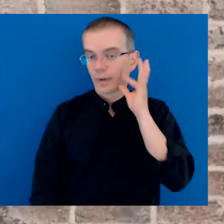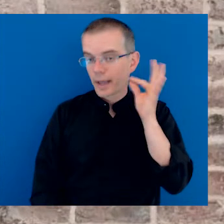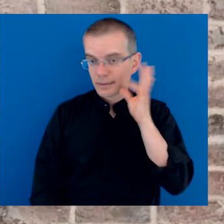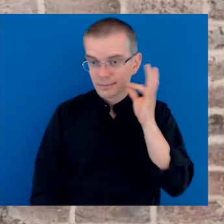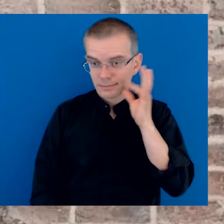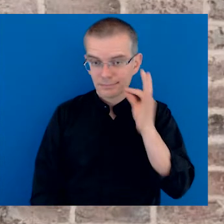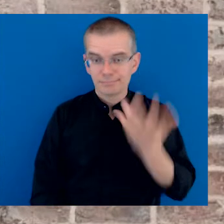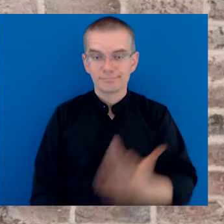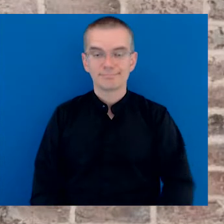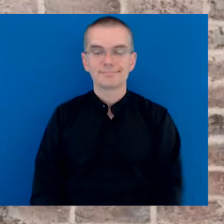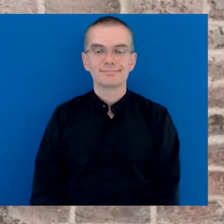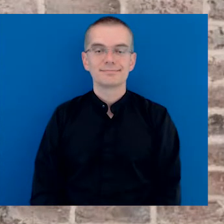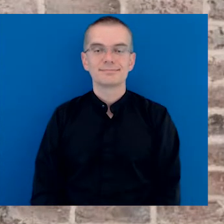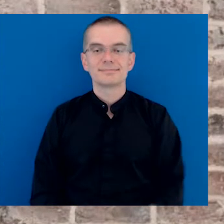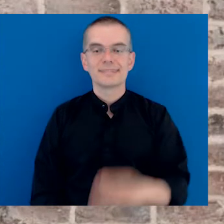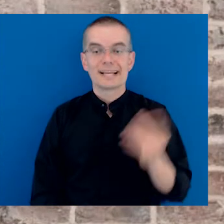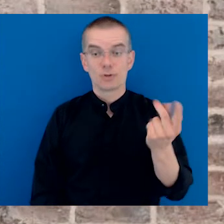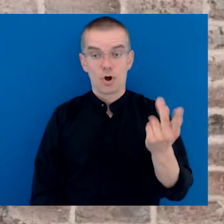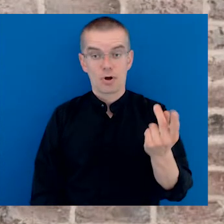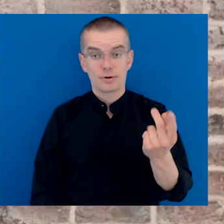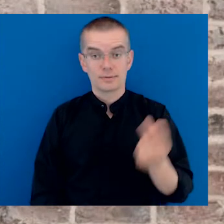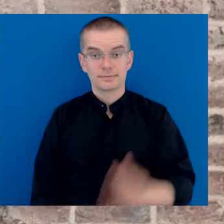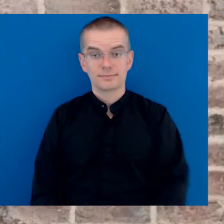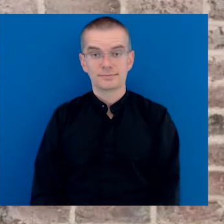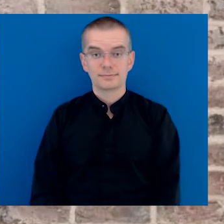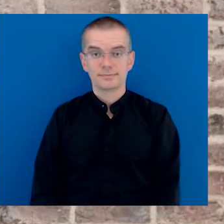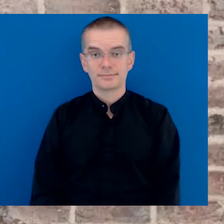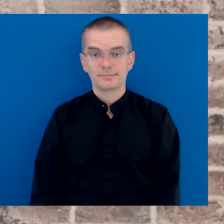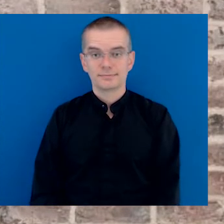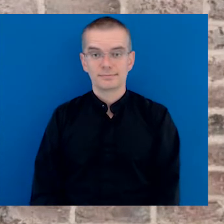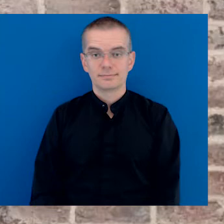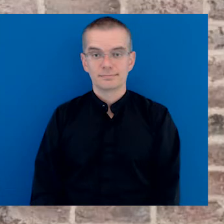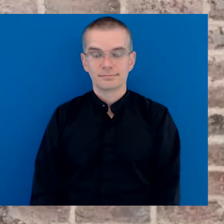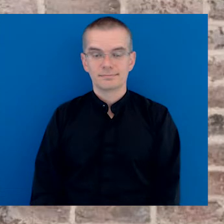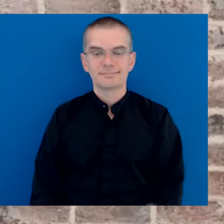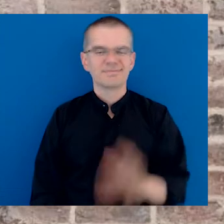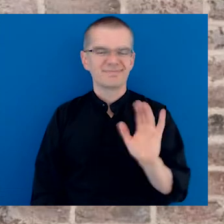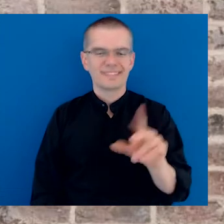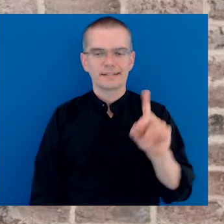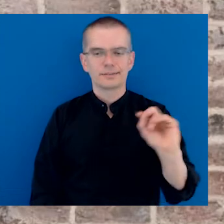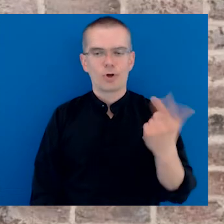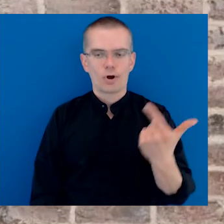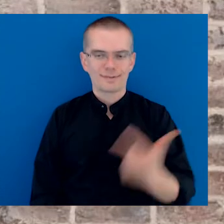cat. And dog is, that's a dog.